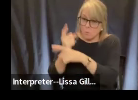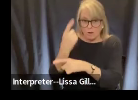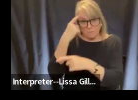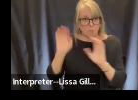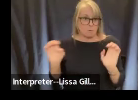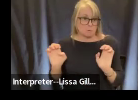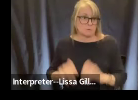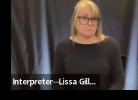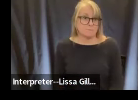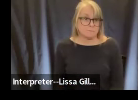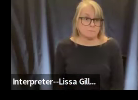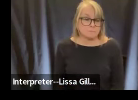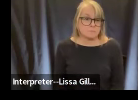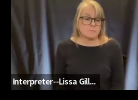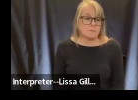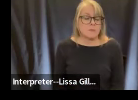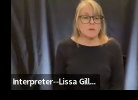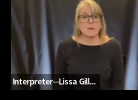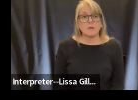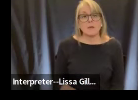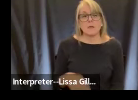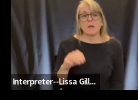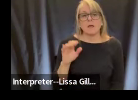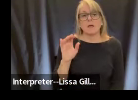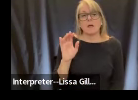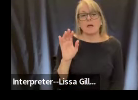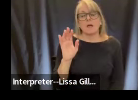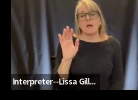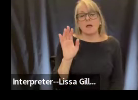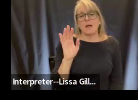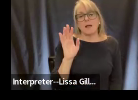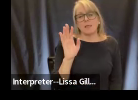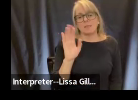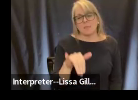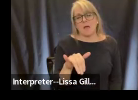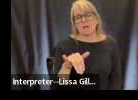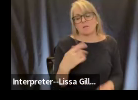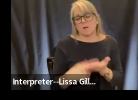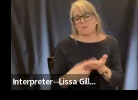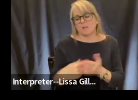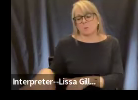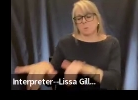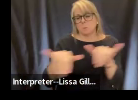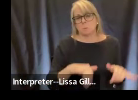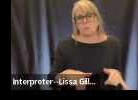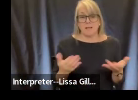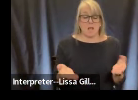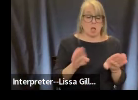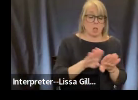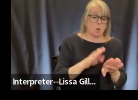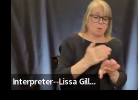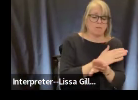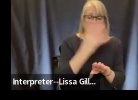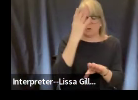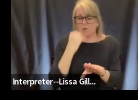Okay. And then this is something that's sort of an emerging conversation across the country. They title it "Close Before You Doze."